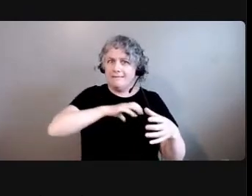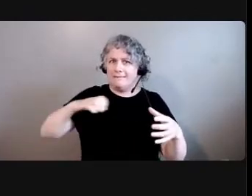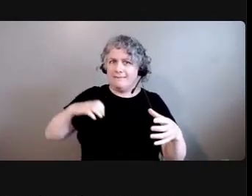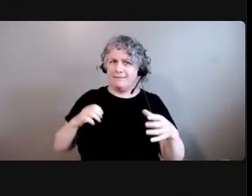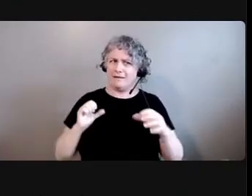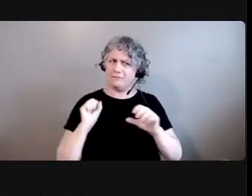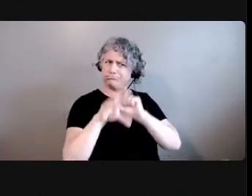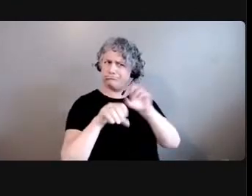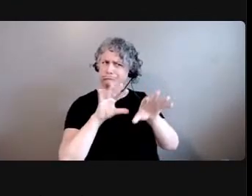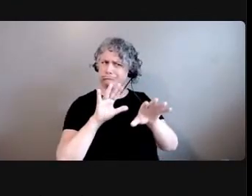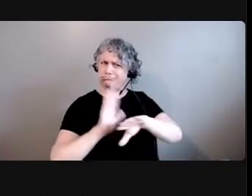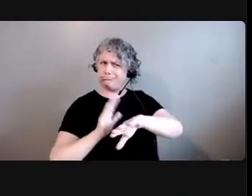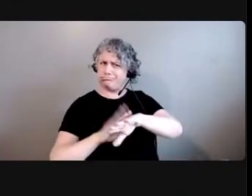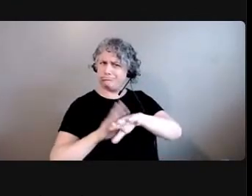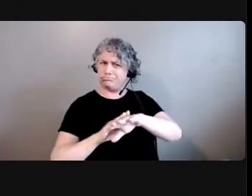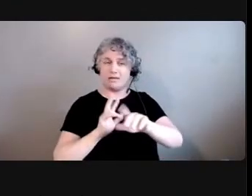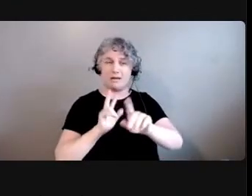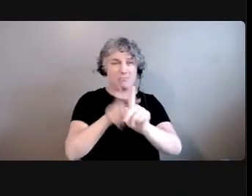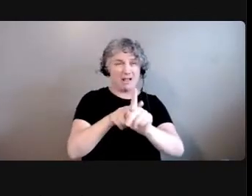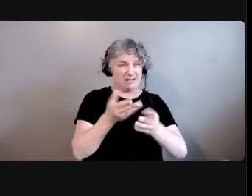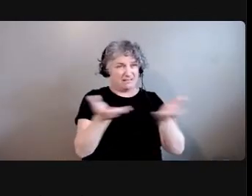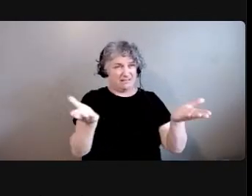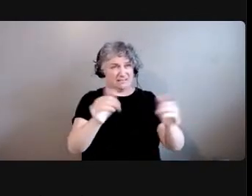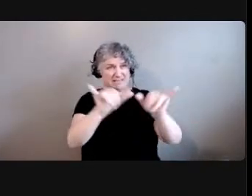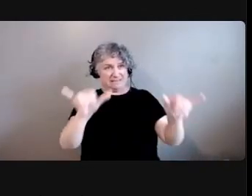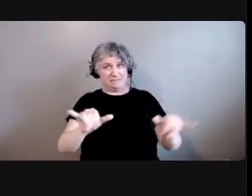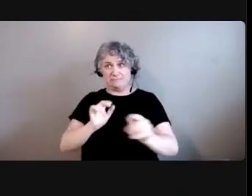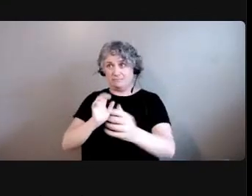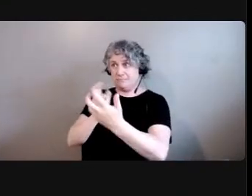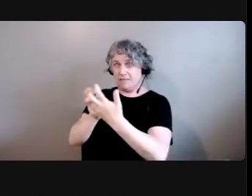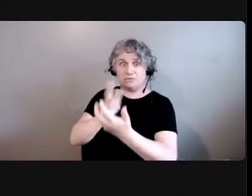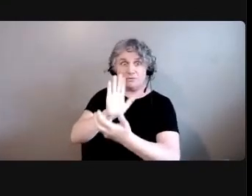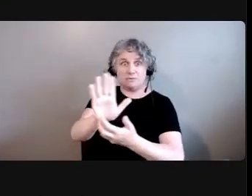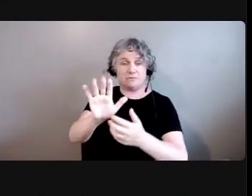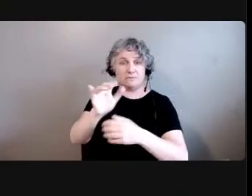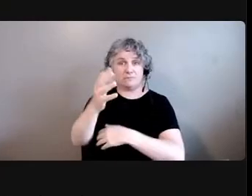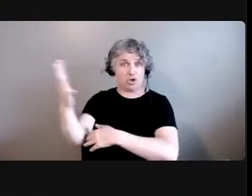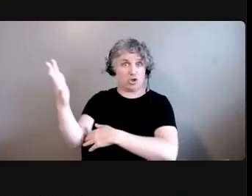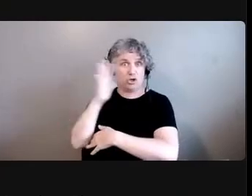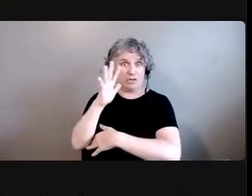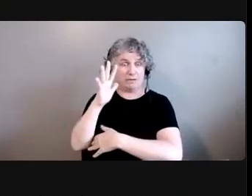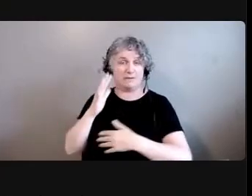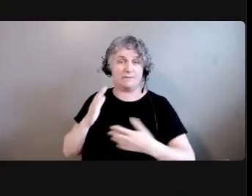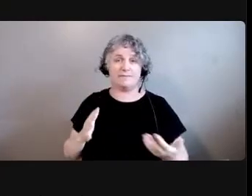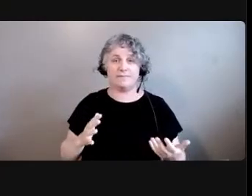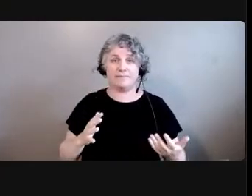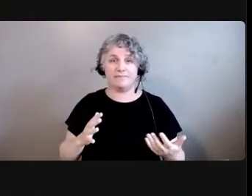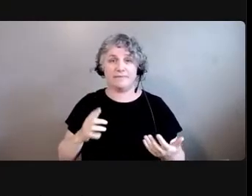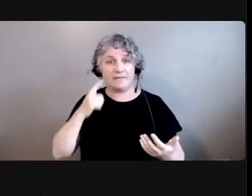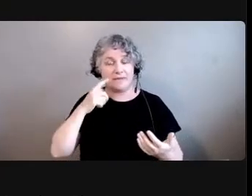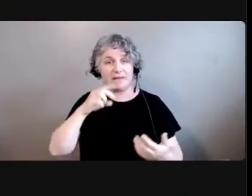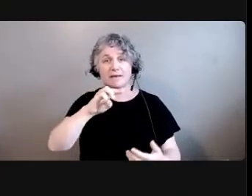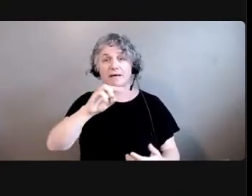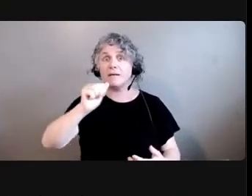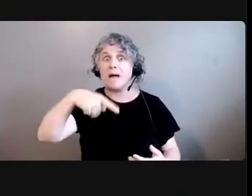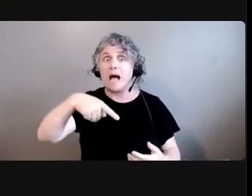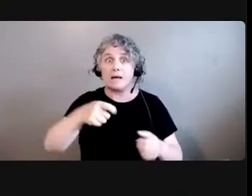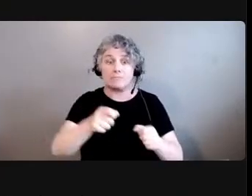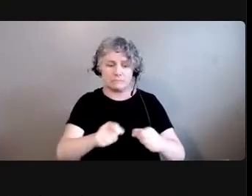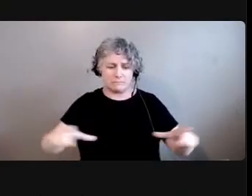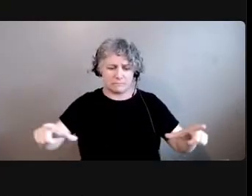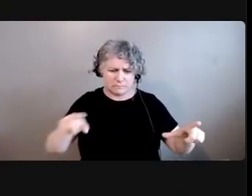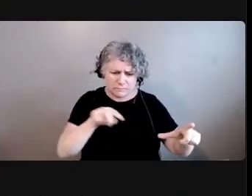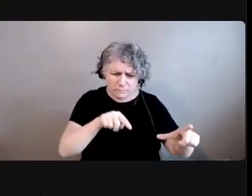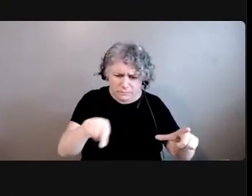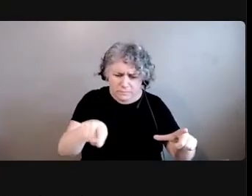can be systemically applied for your specific park environment? Think about park maps. What about creating as an art